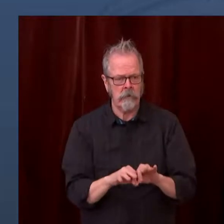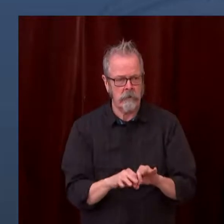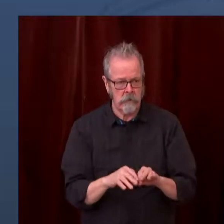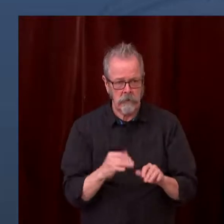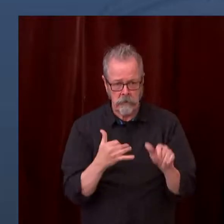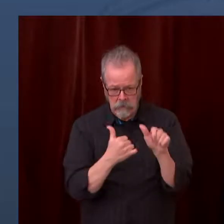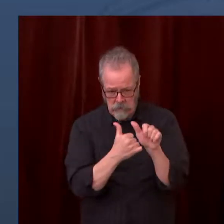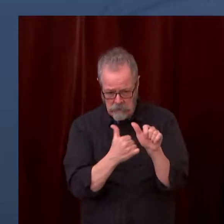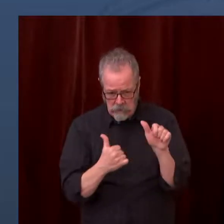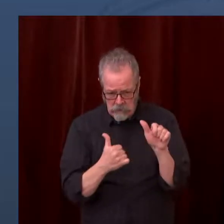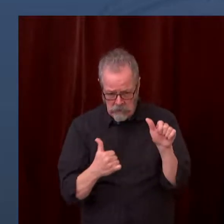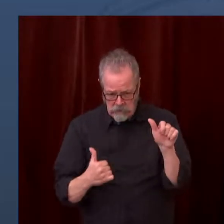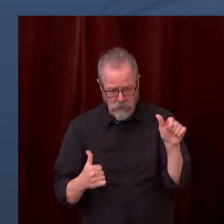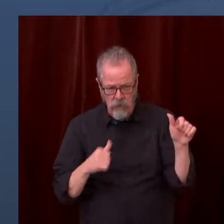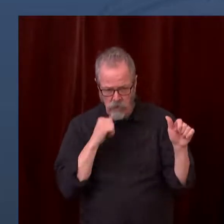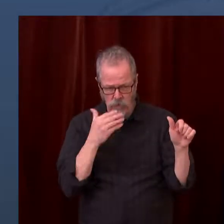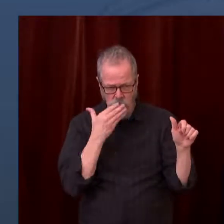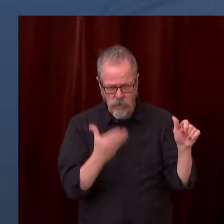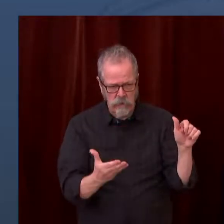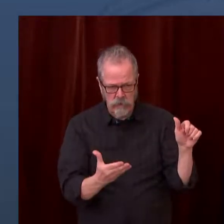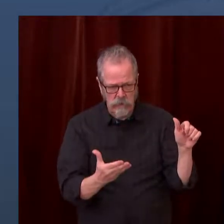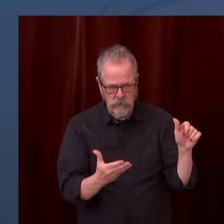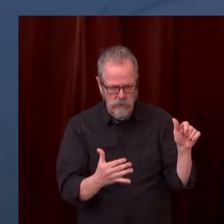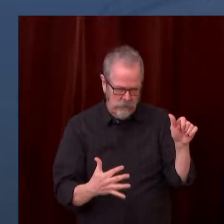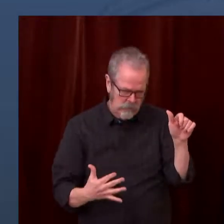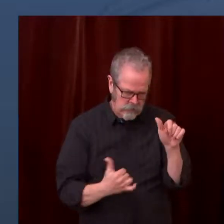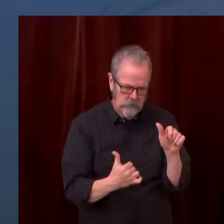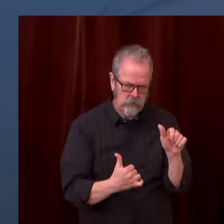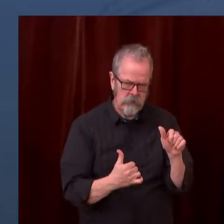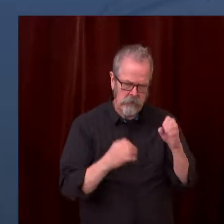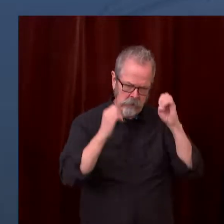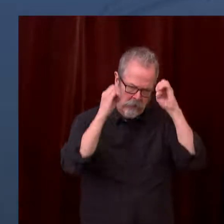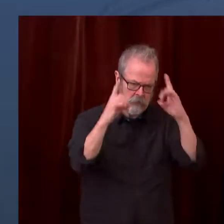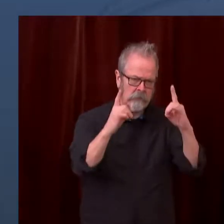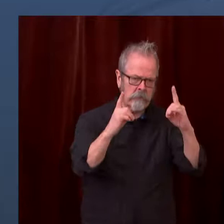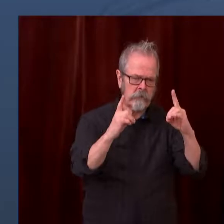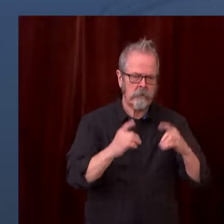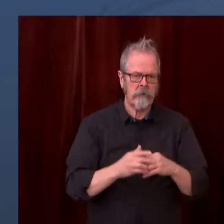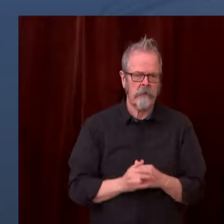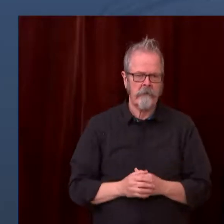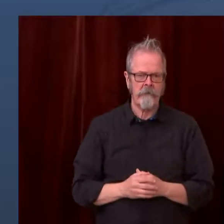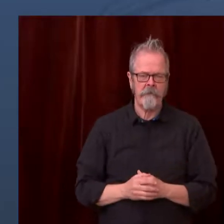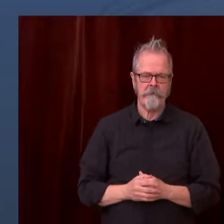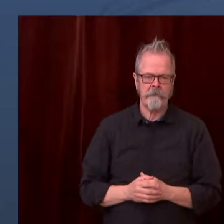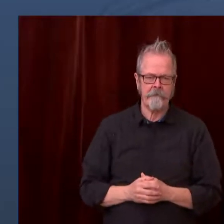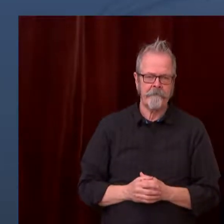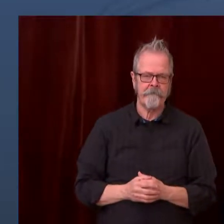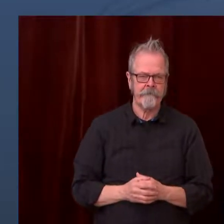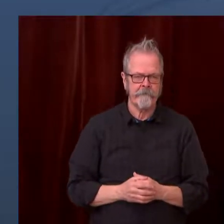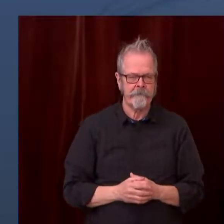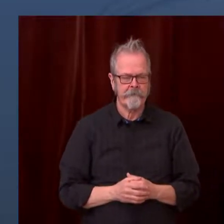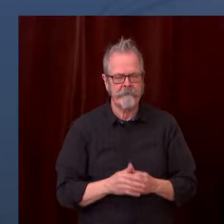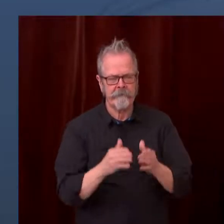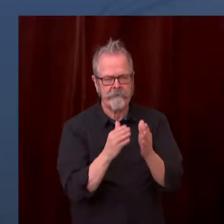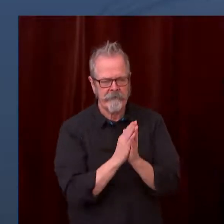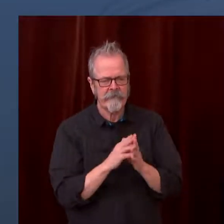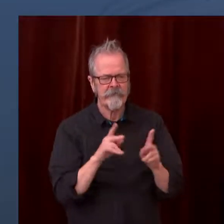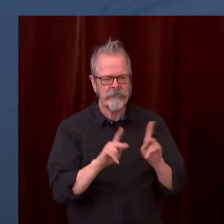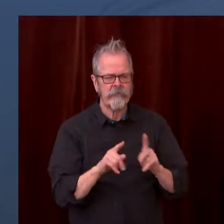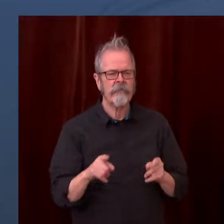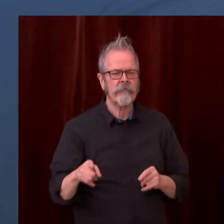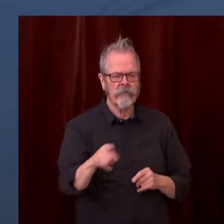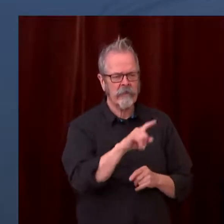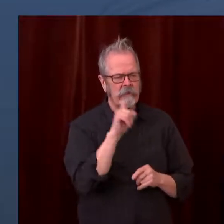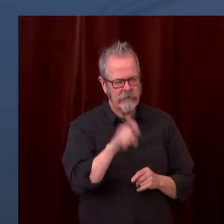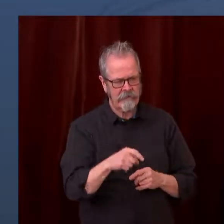deep, get in touch with their confidence, get in touch with the current science, and ask themselves